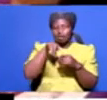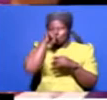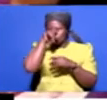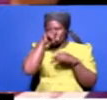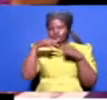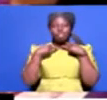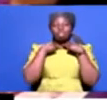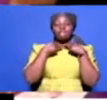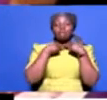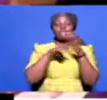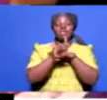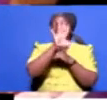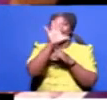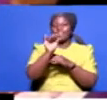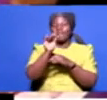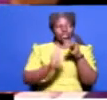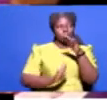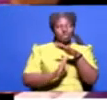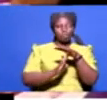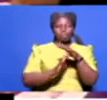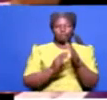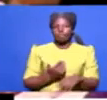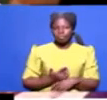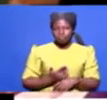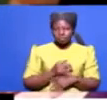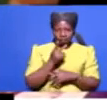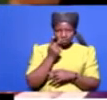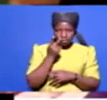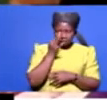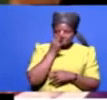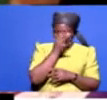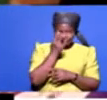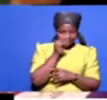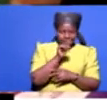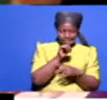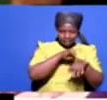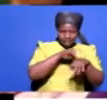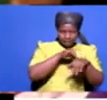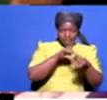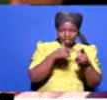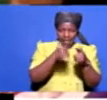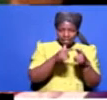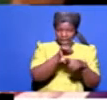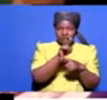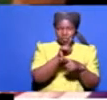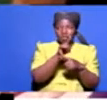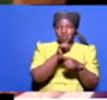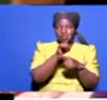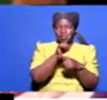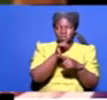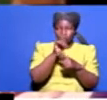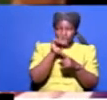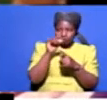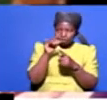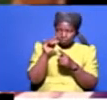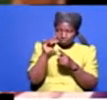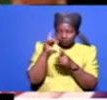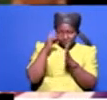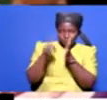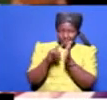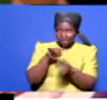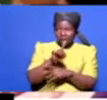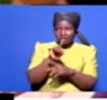was at its peak. Kibaki seized that moment and distinguished himself as a champion of emancipation of the